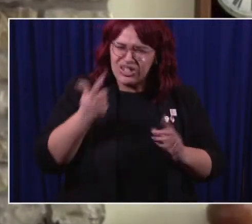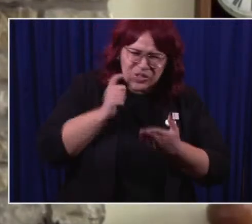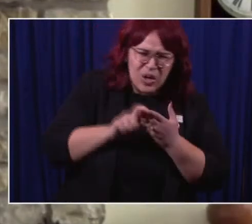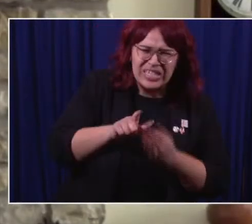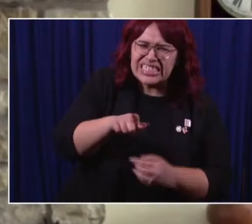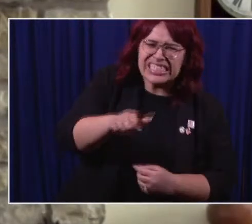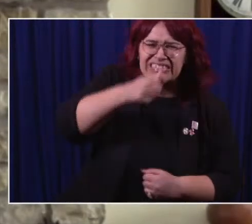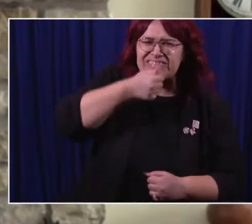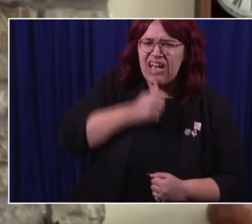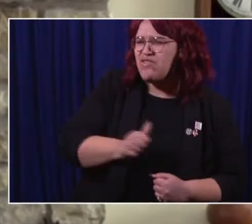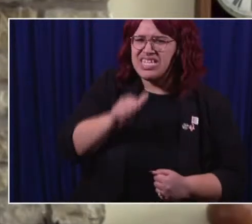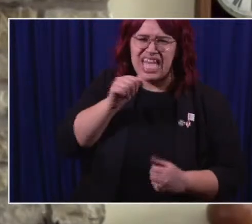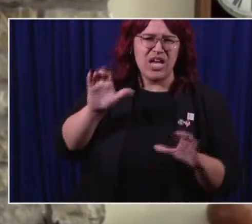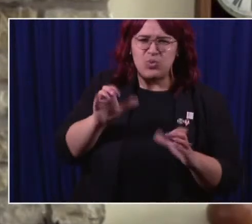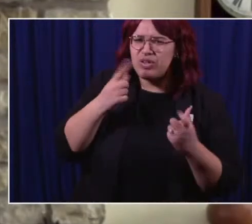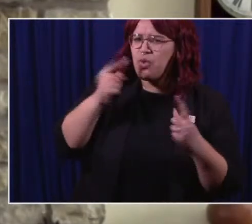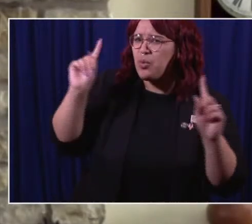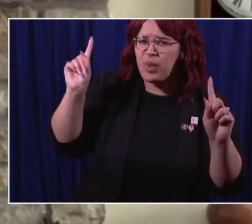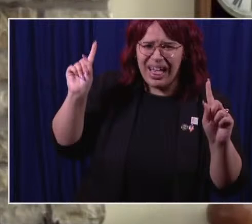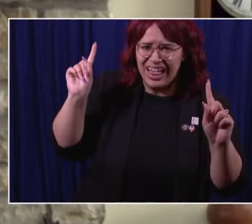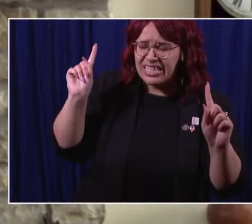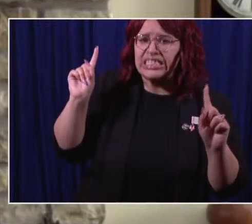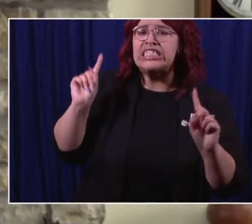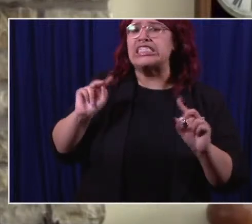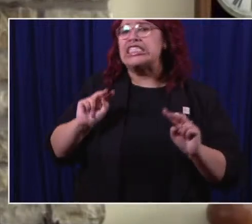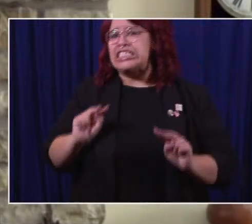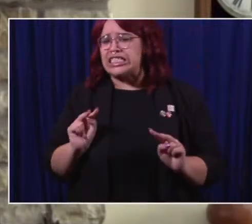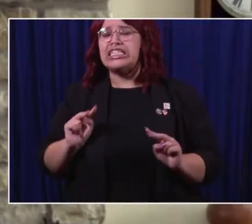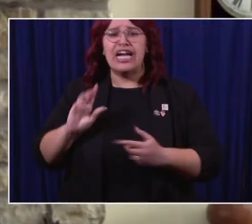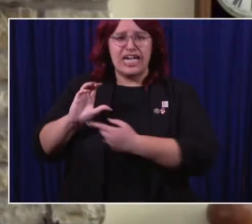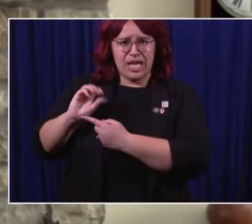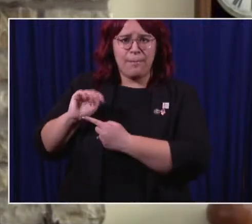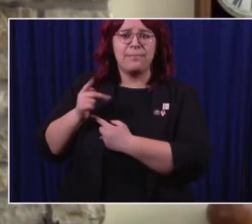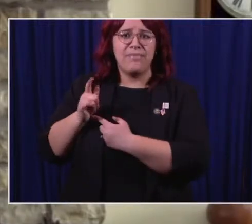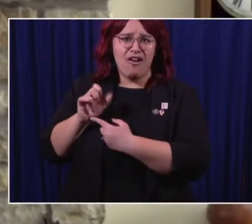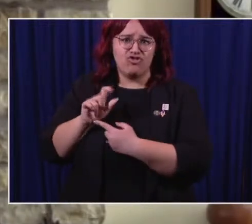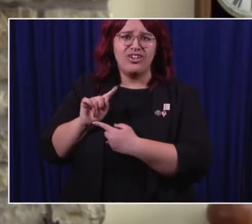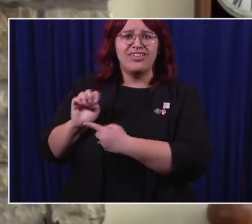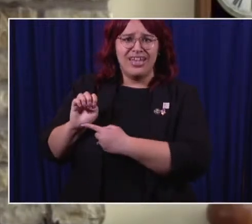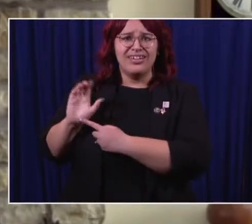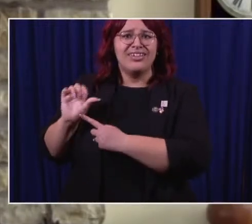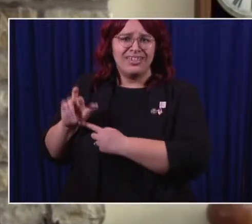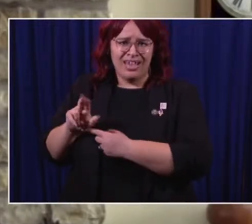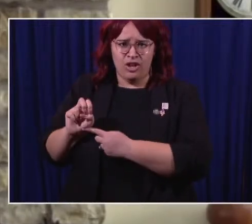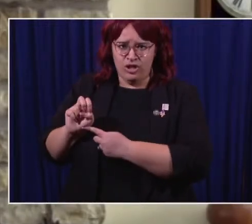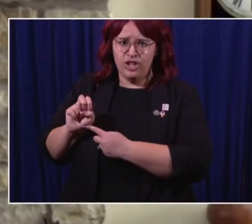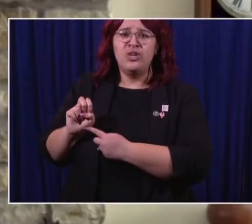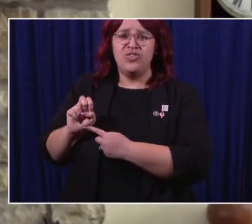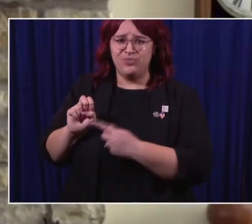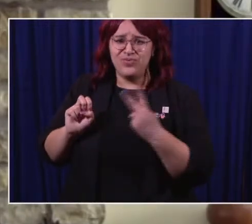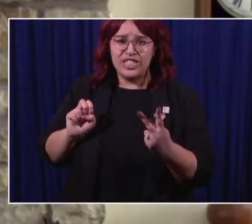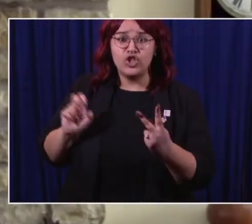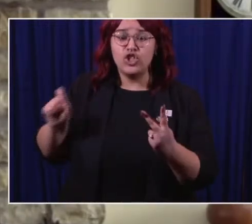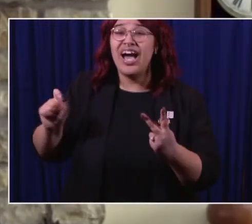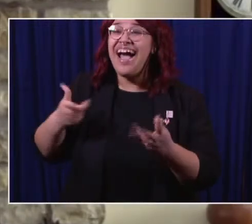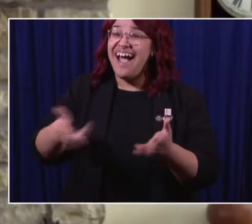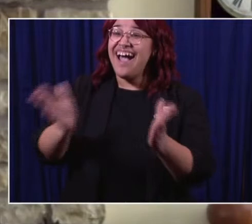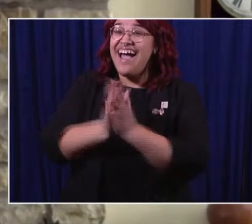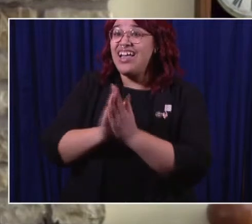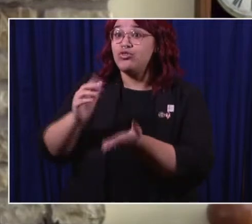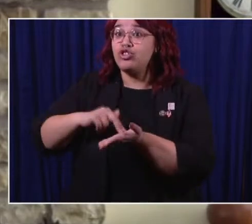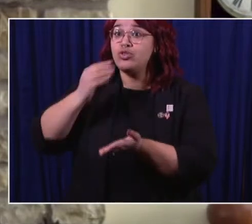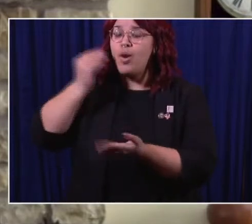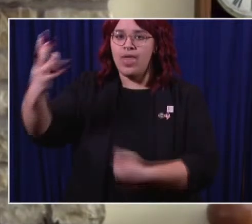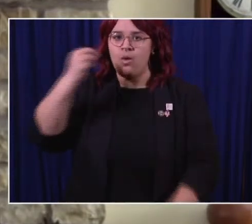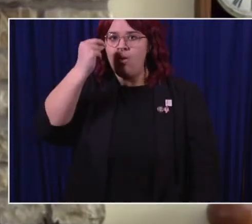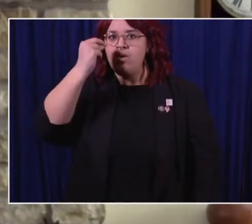scheduled. Now, our Director of Aging, Ursel McElroy, is with us today to talk about those rights and what you can do if you feel your loved one's